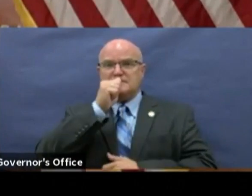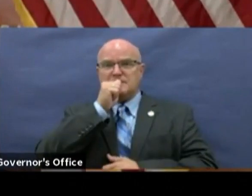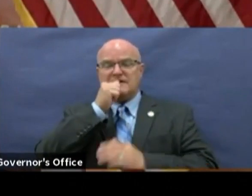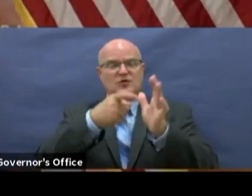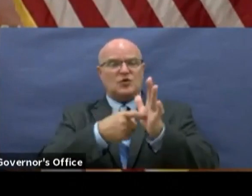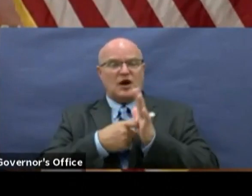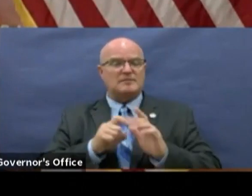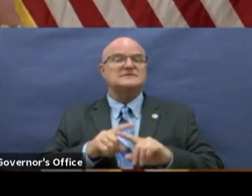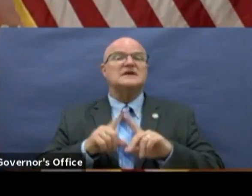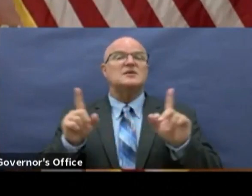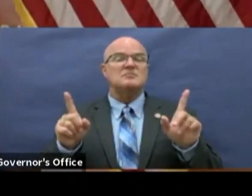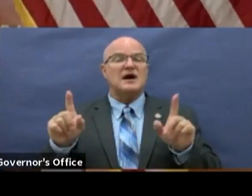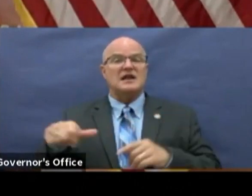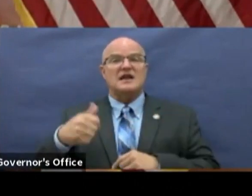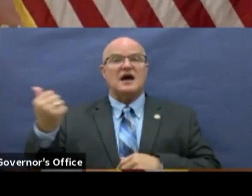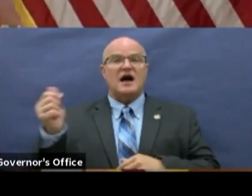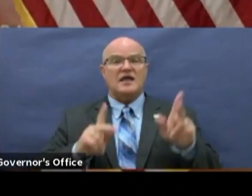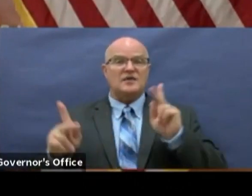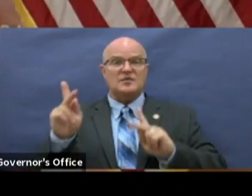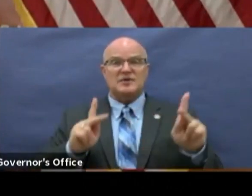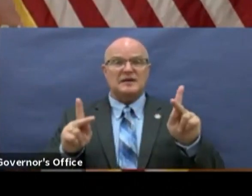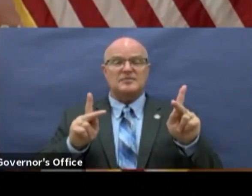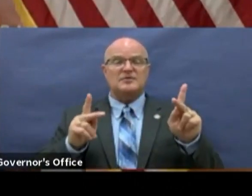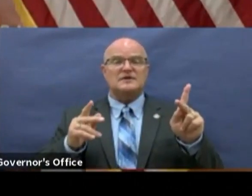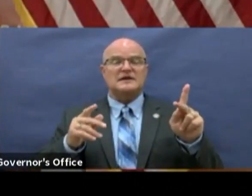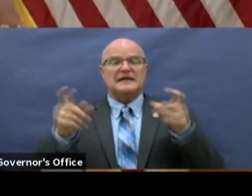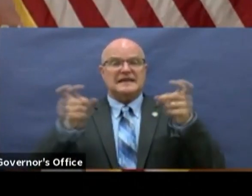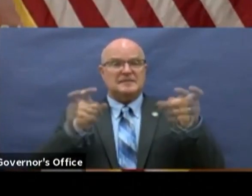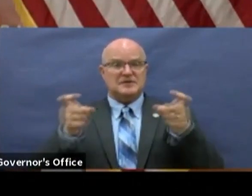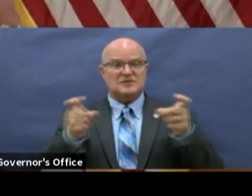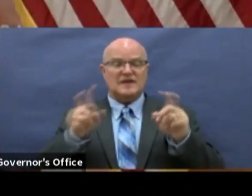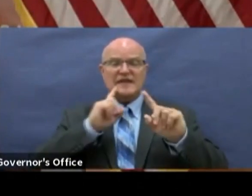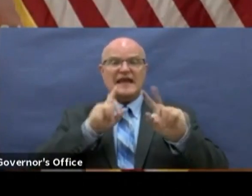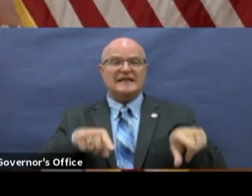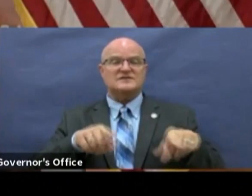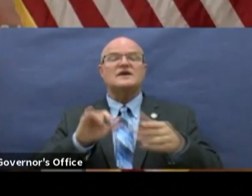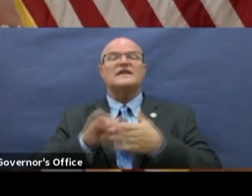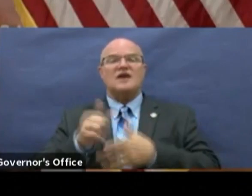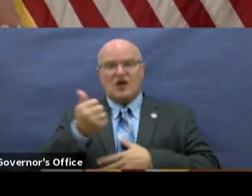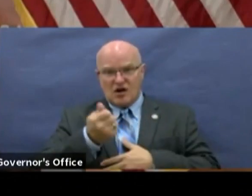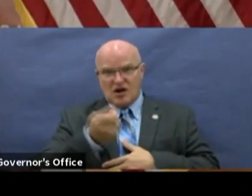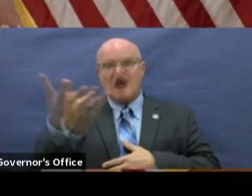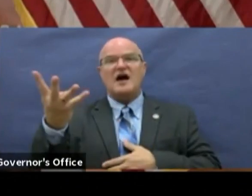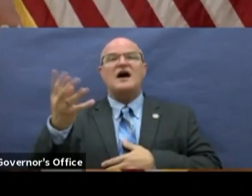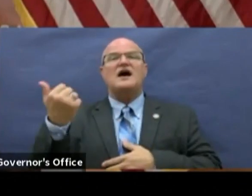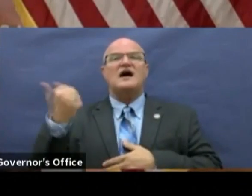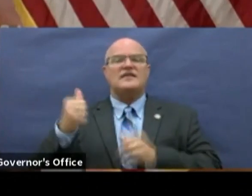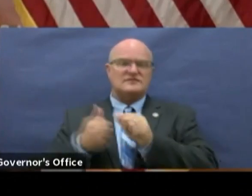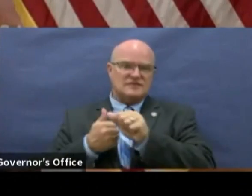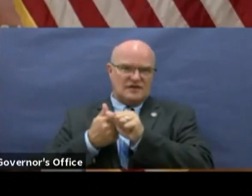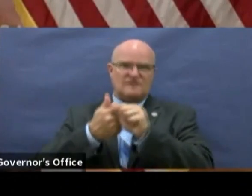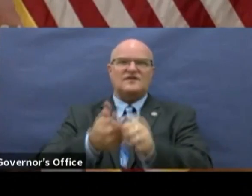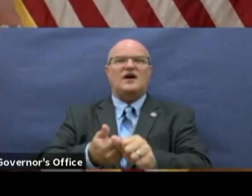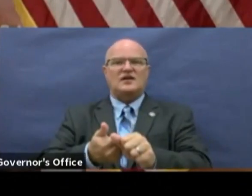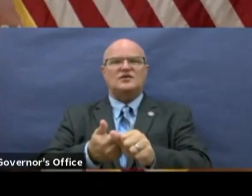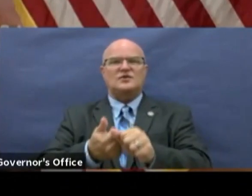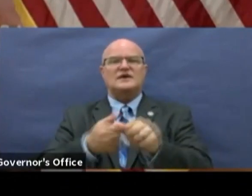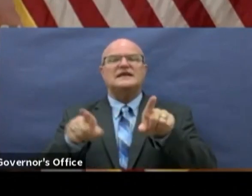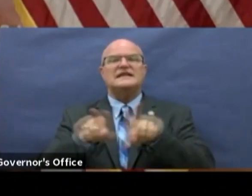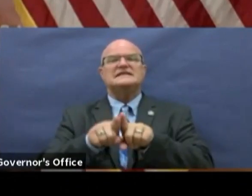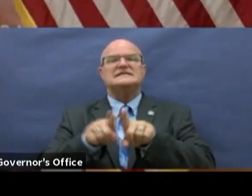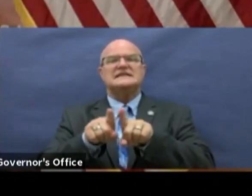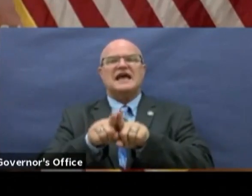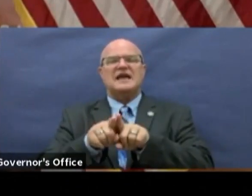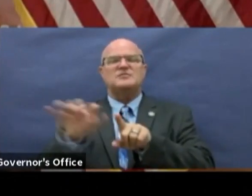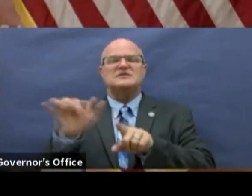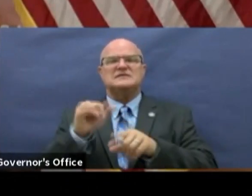but in terms of other people in the administration, the answer is there are others that are following the same or